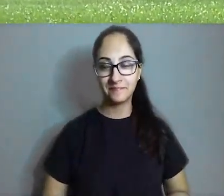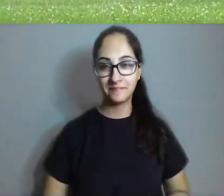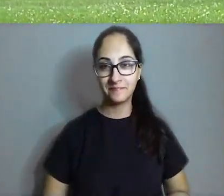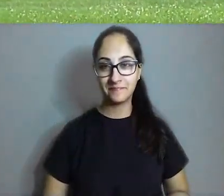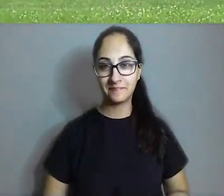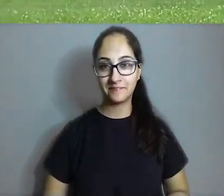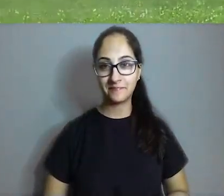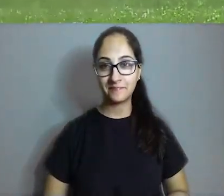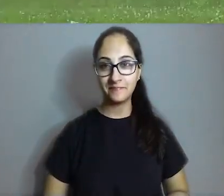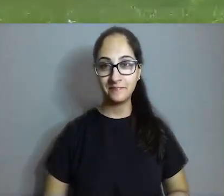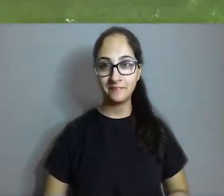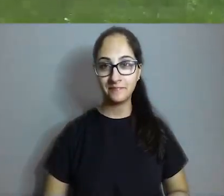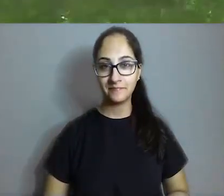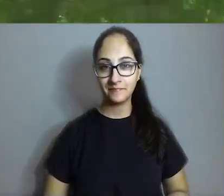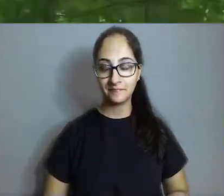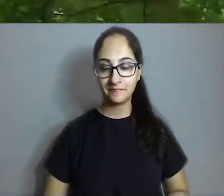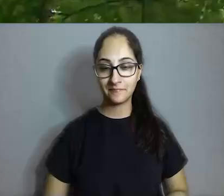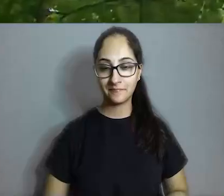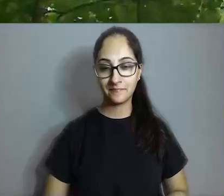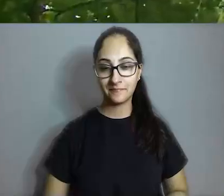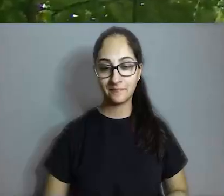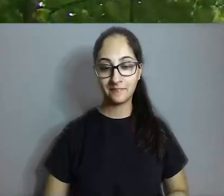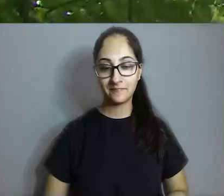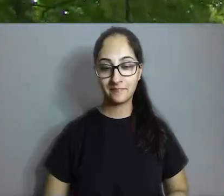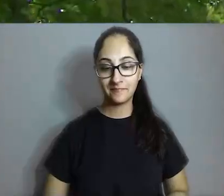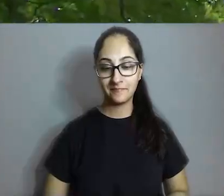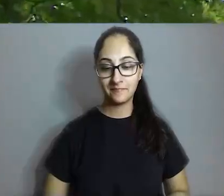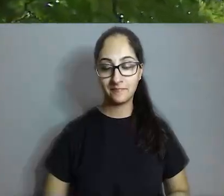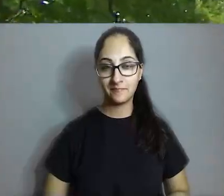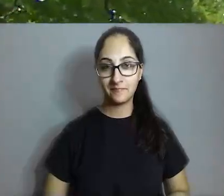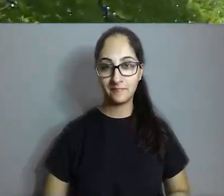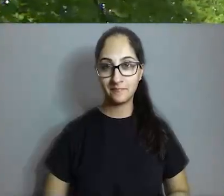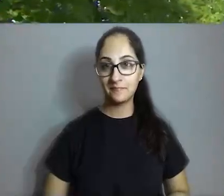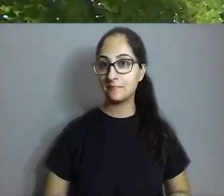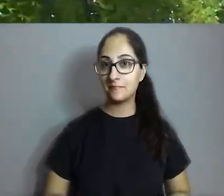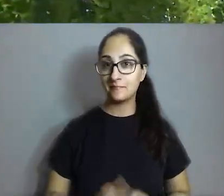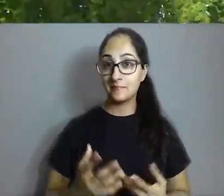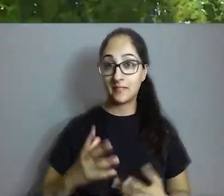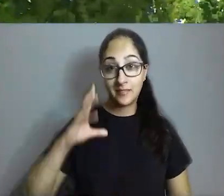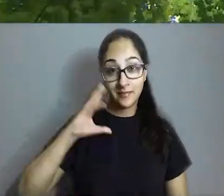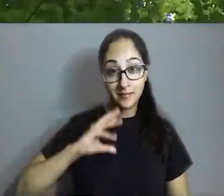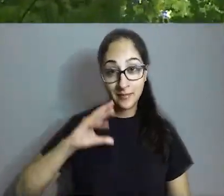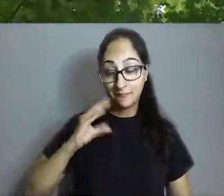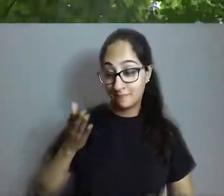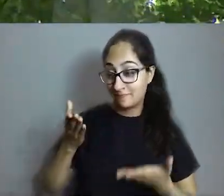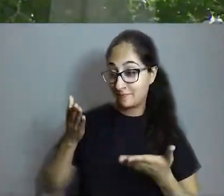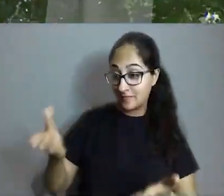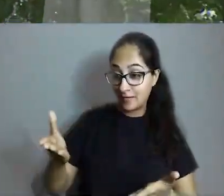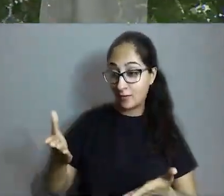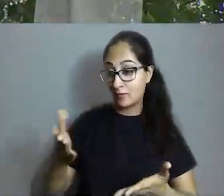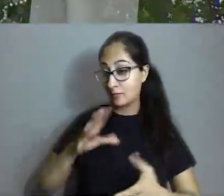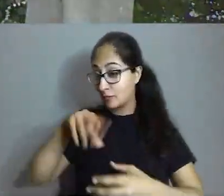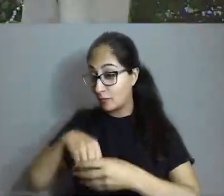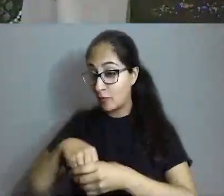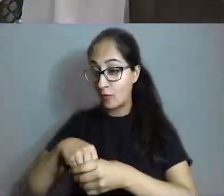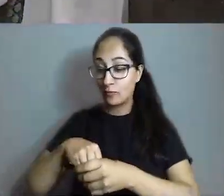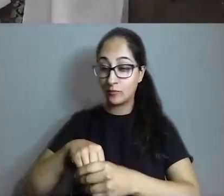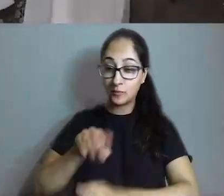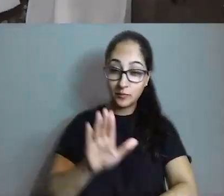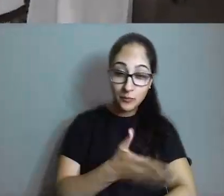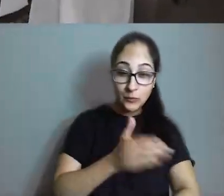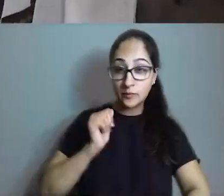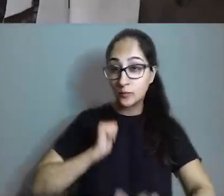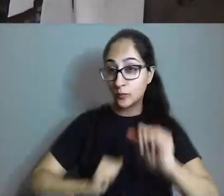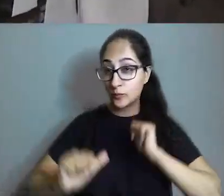driveway and the area that we were singing on. It was such an incredible experience, and being on the